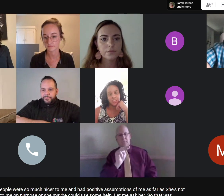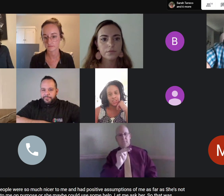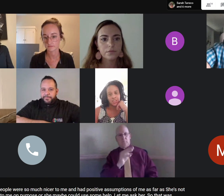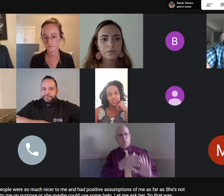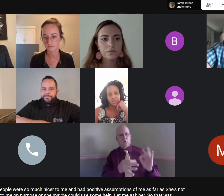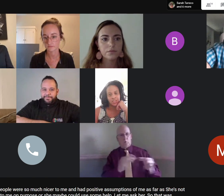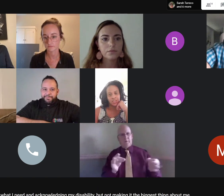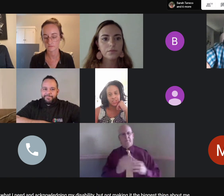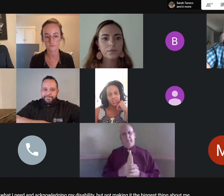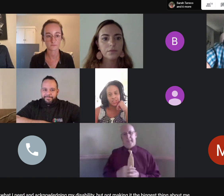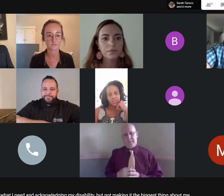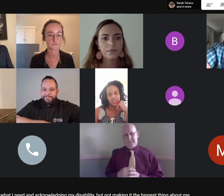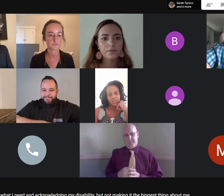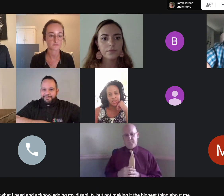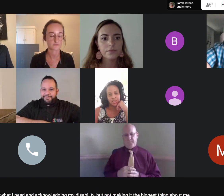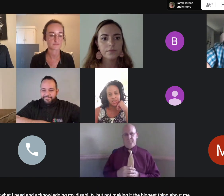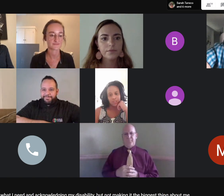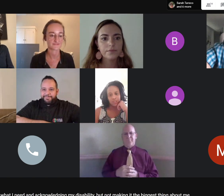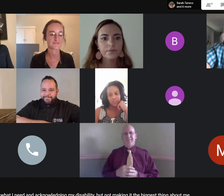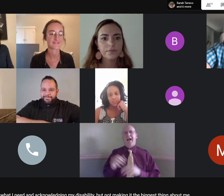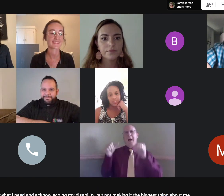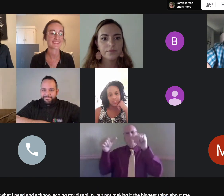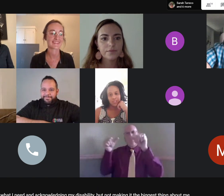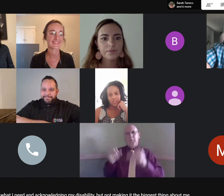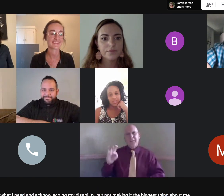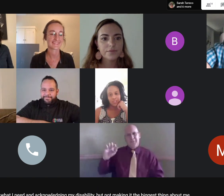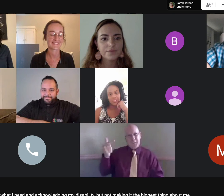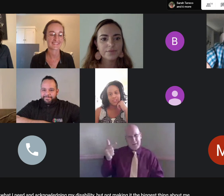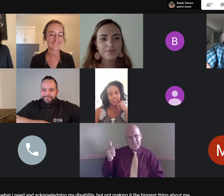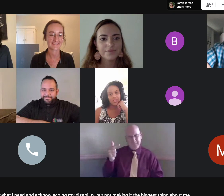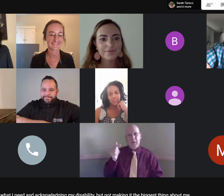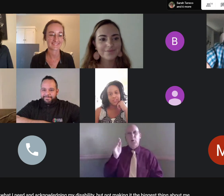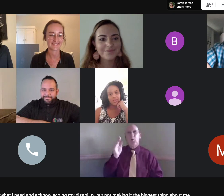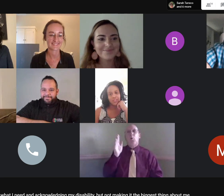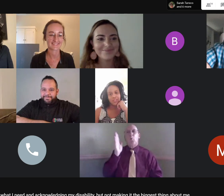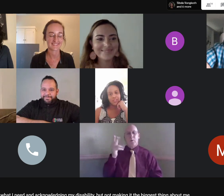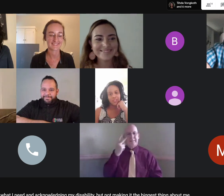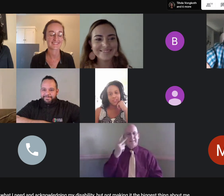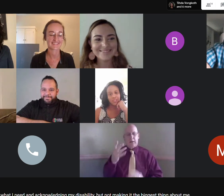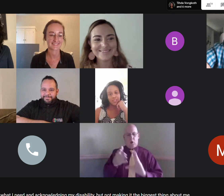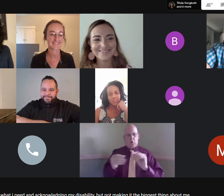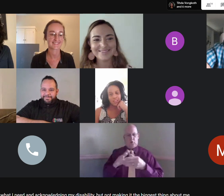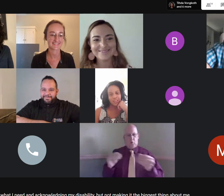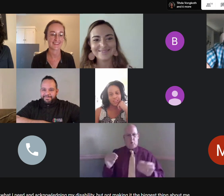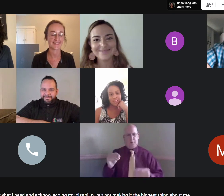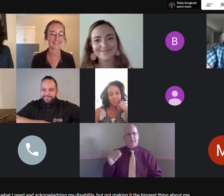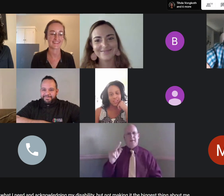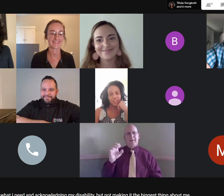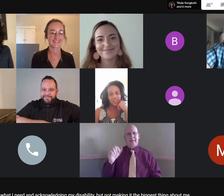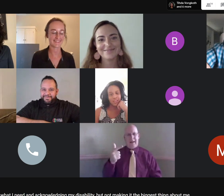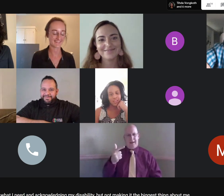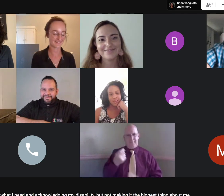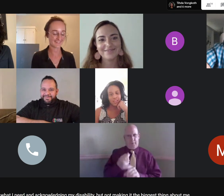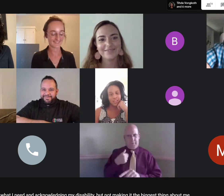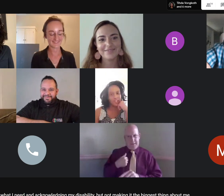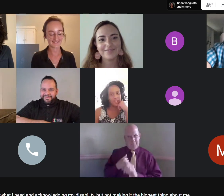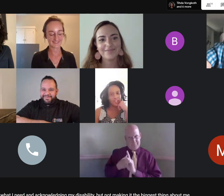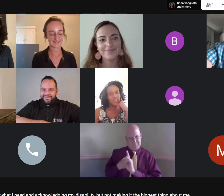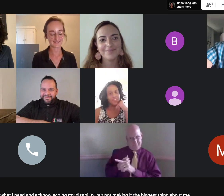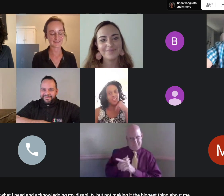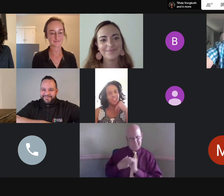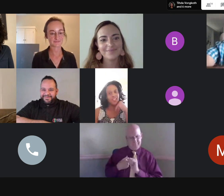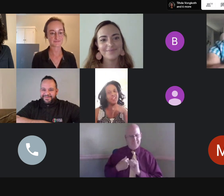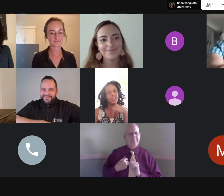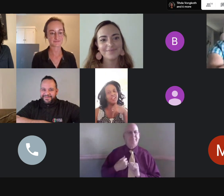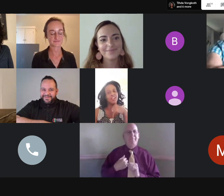I am here just like posting on Instagram. You're going to be getting a story tag from me in a minute. So